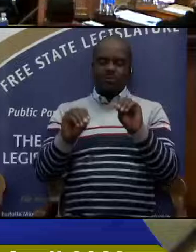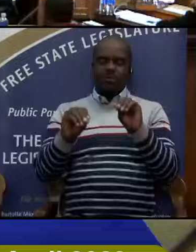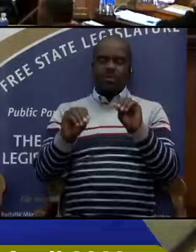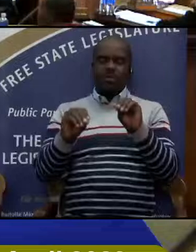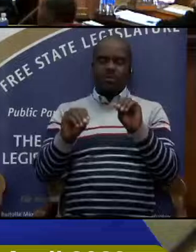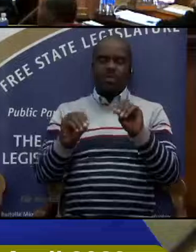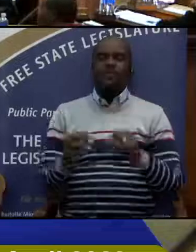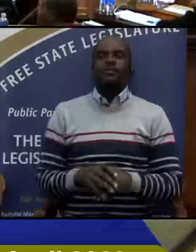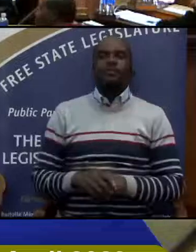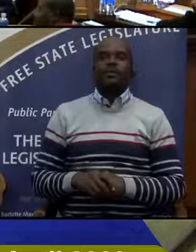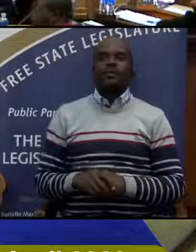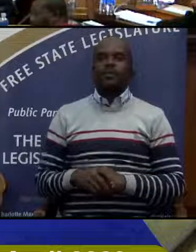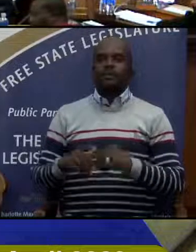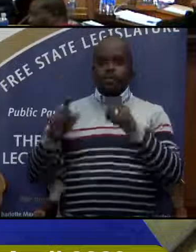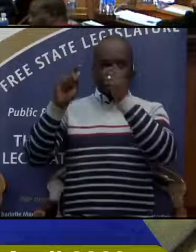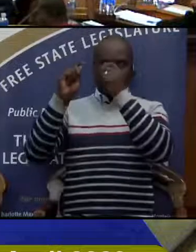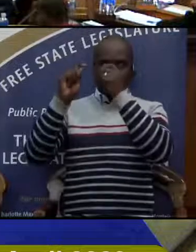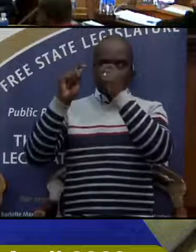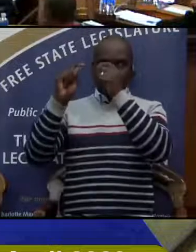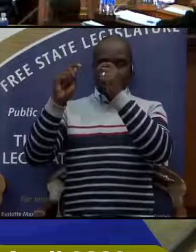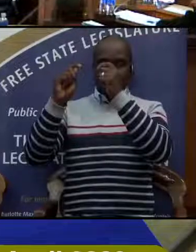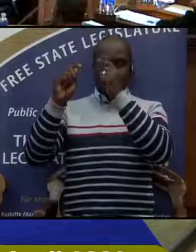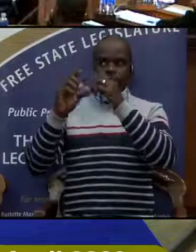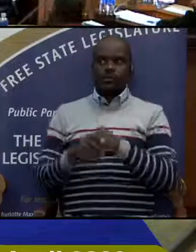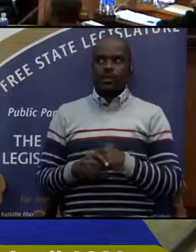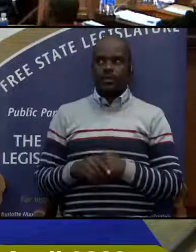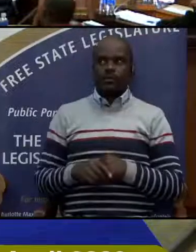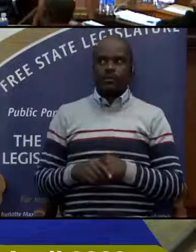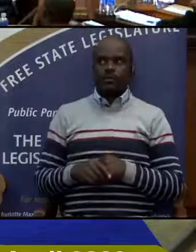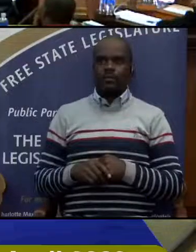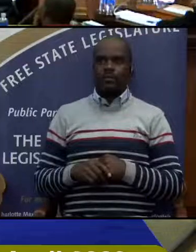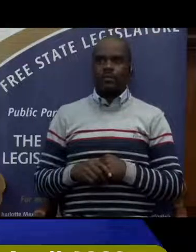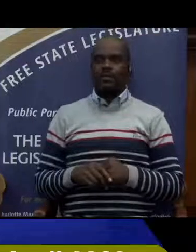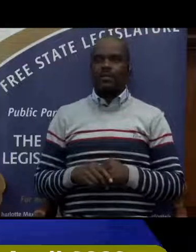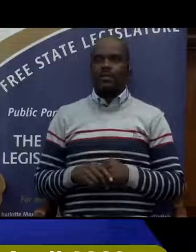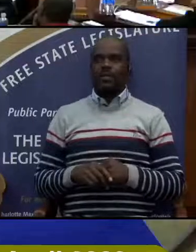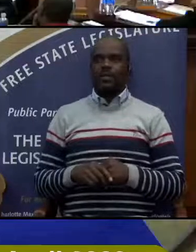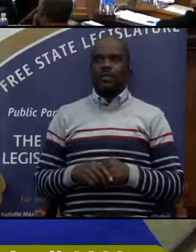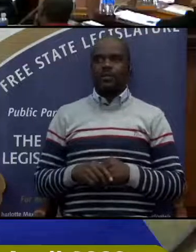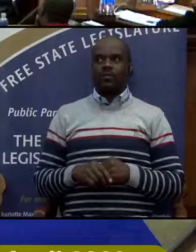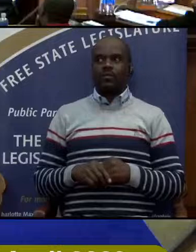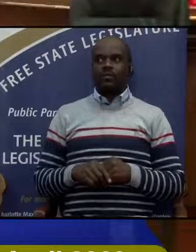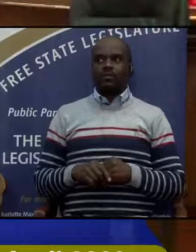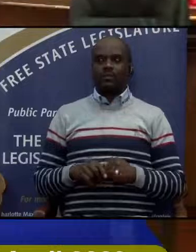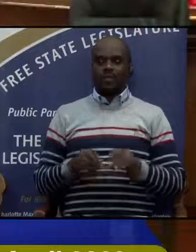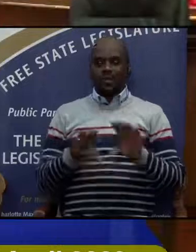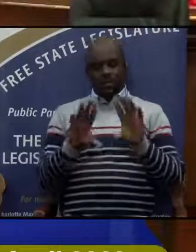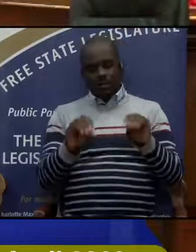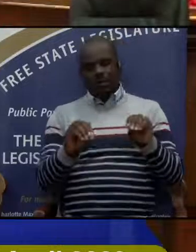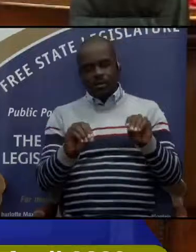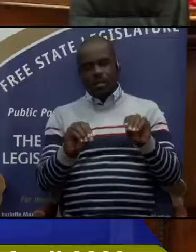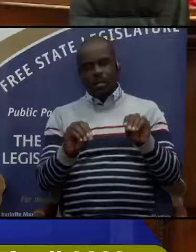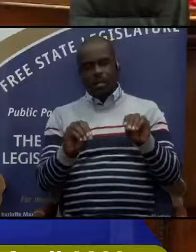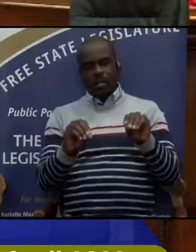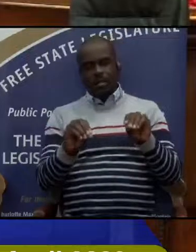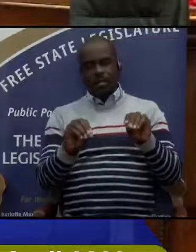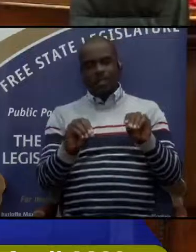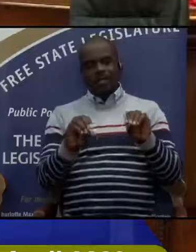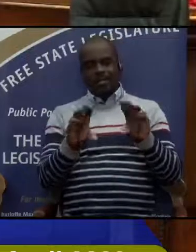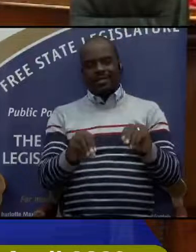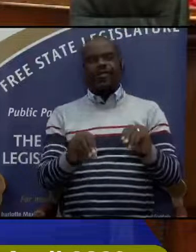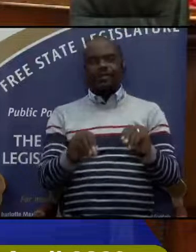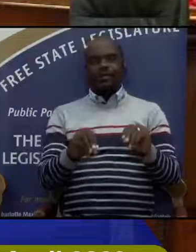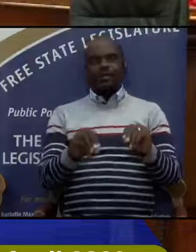Stop with the disruptive comments and allow the speaker to debate freely.